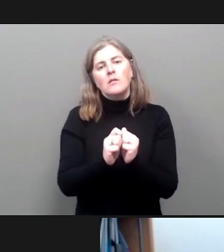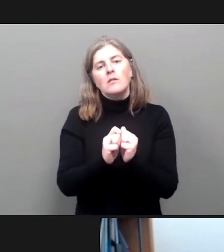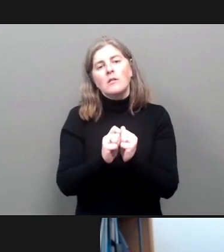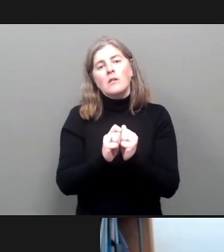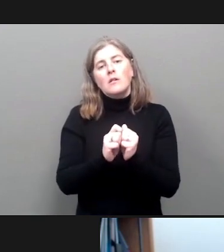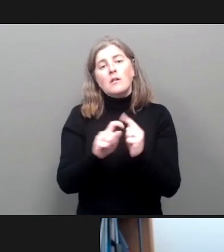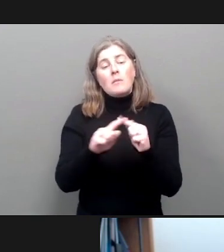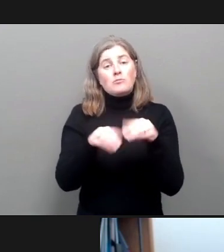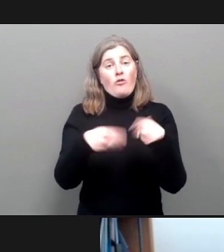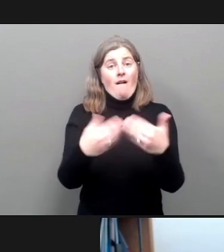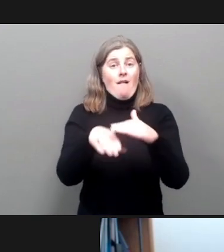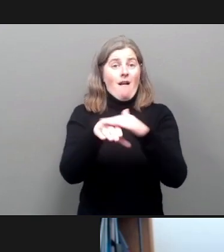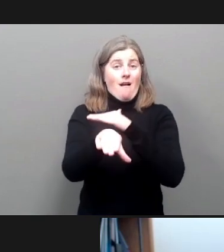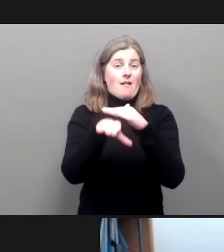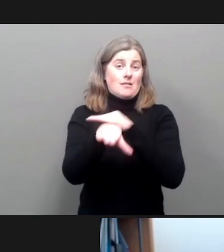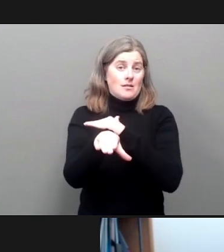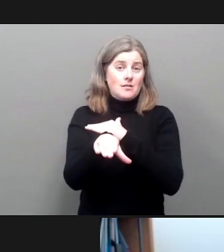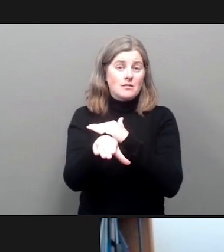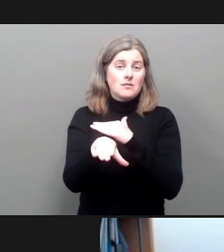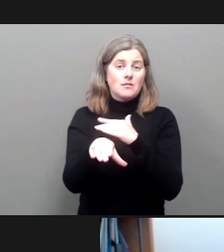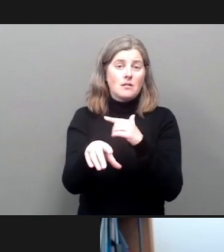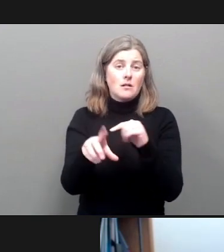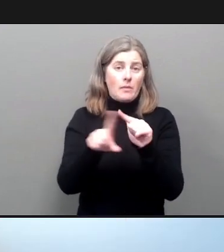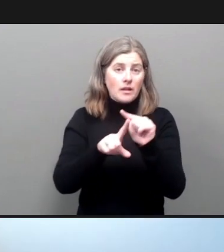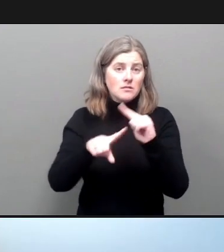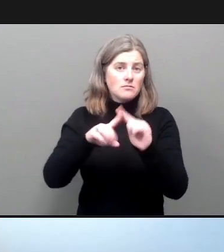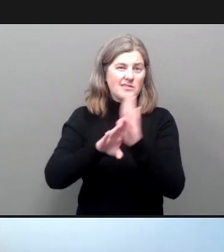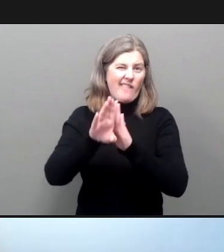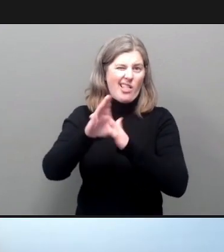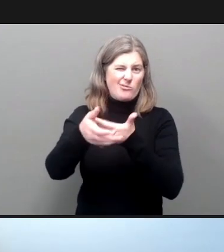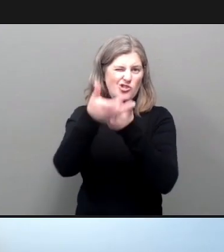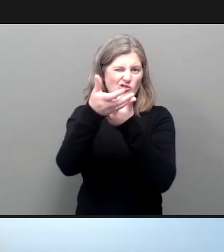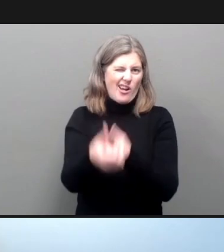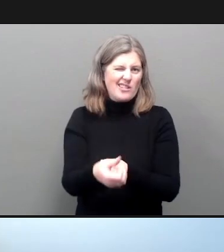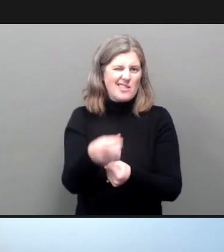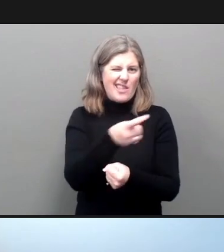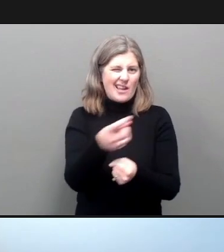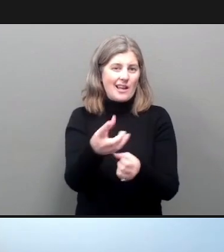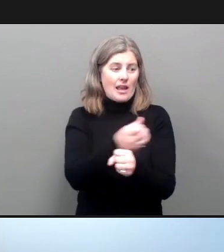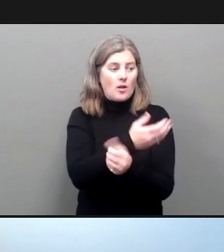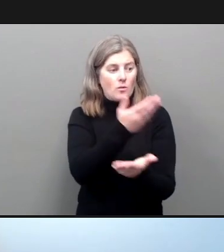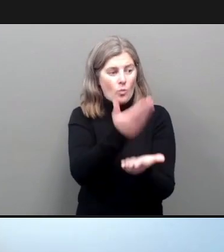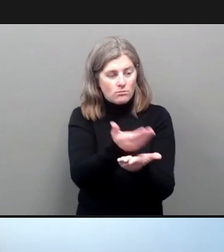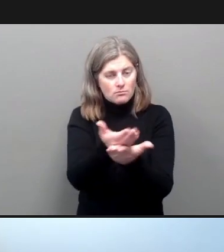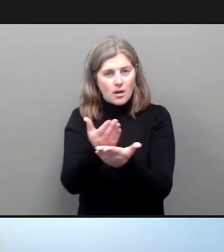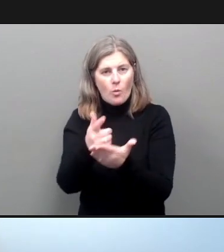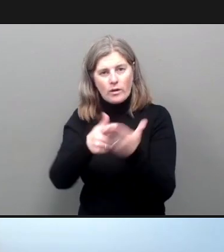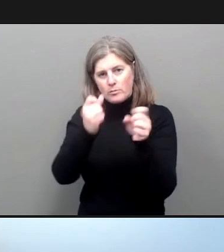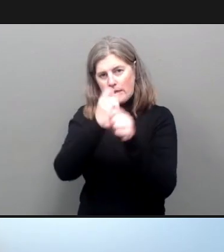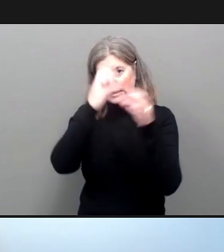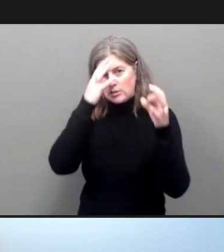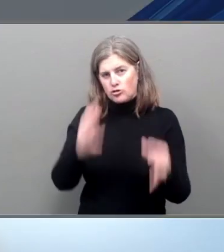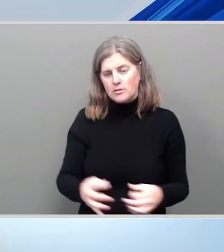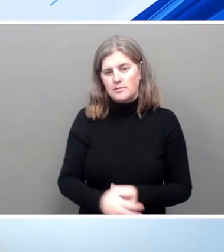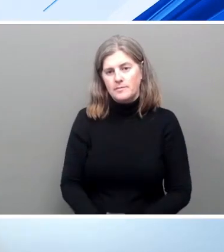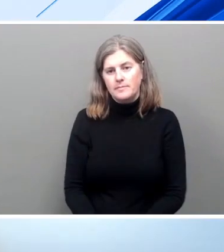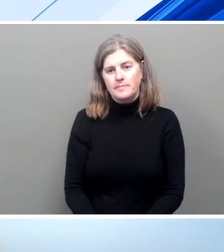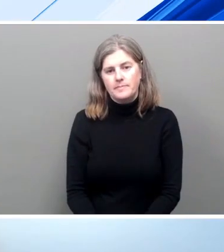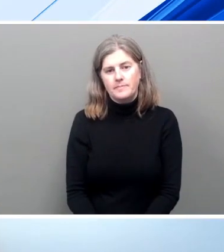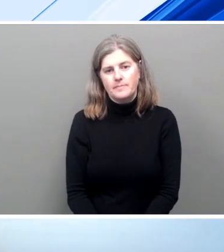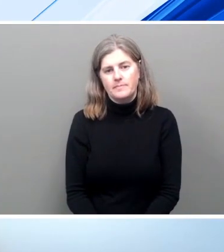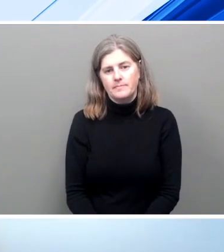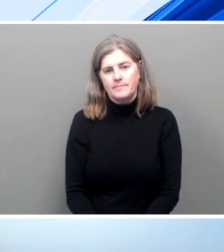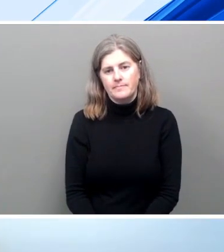them access and also build trust so that people can get the facts that they need to make decisions. Thank